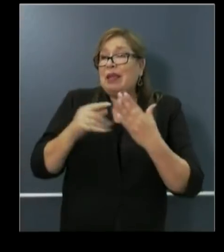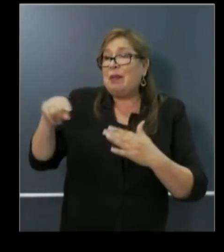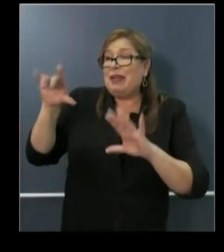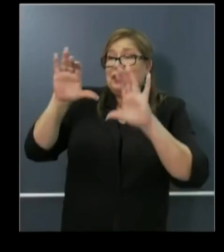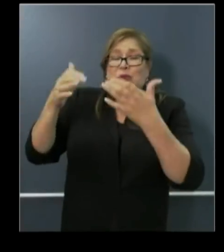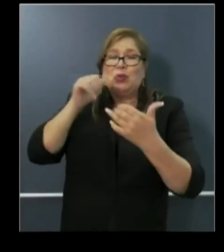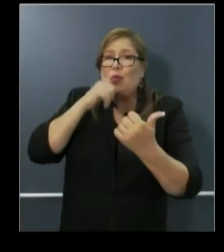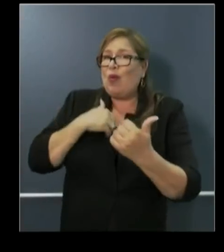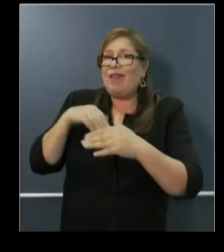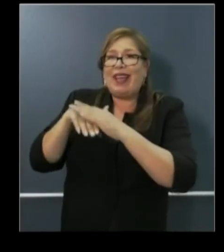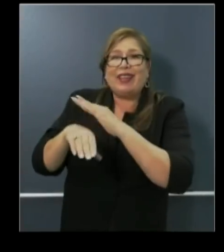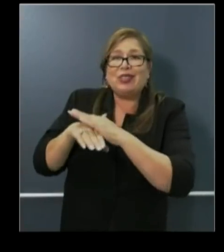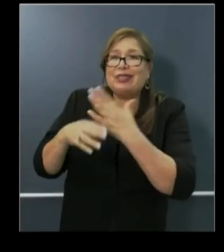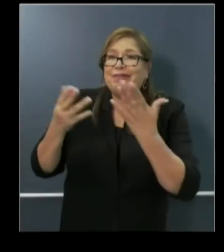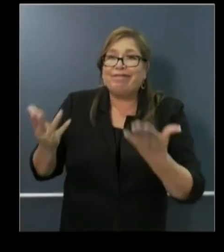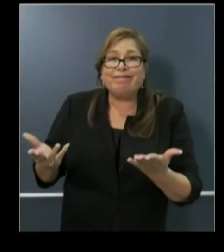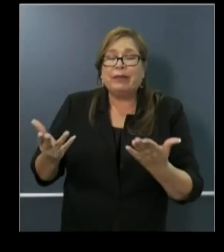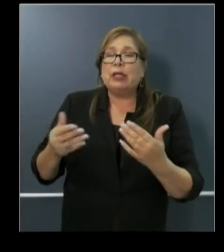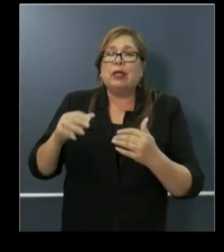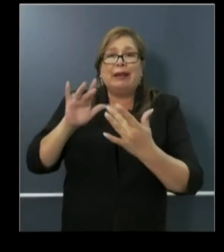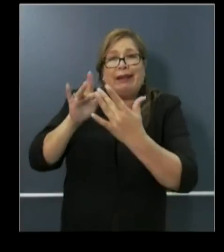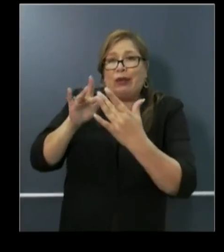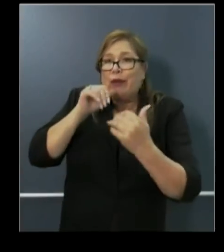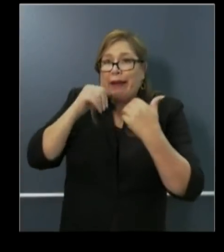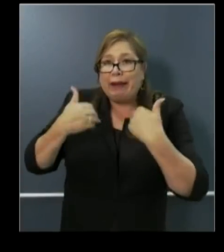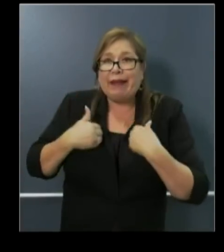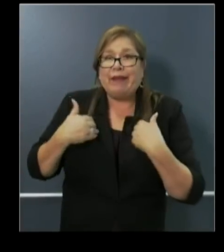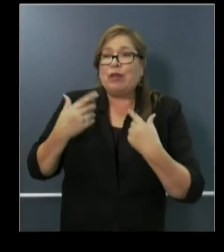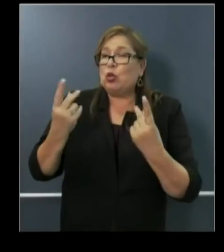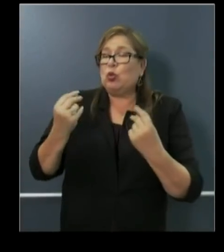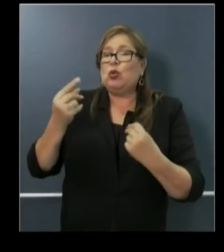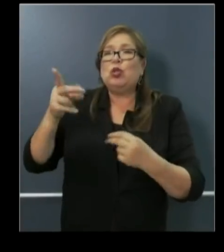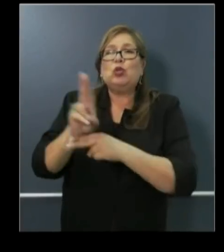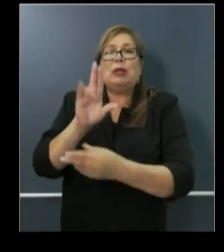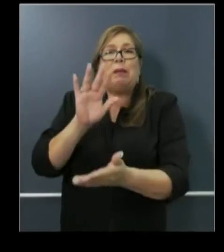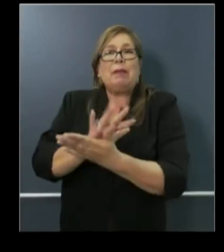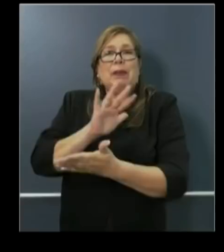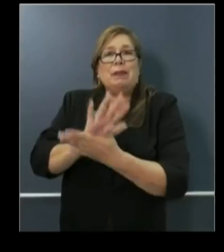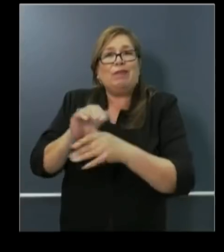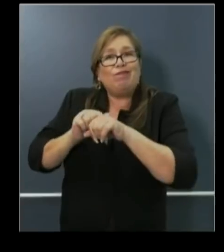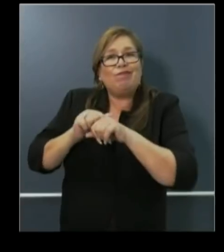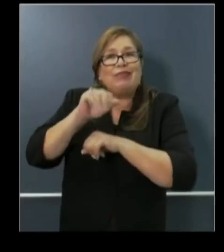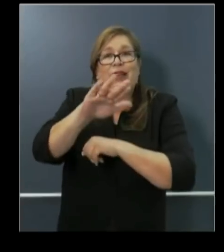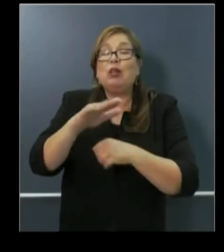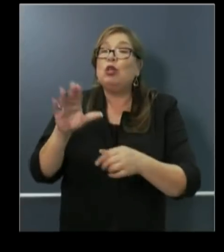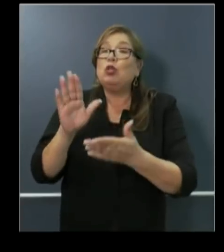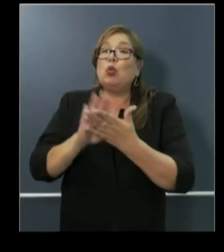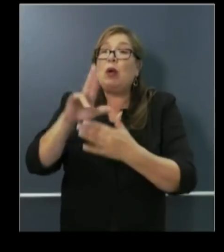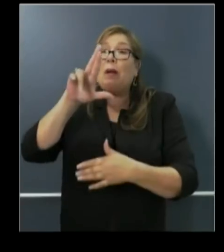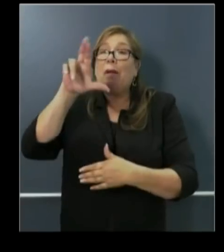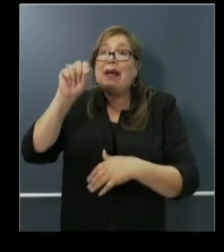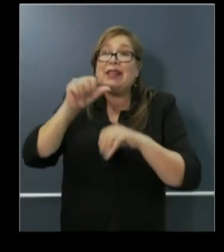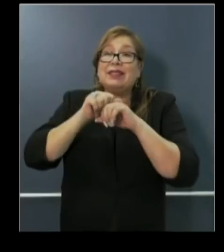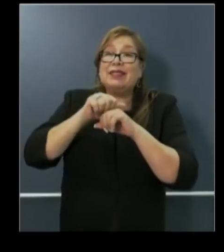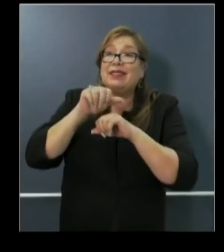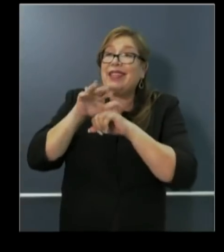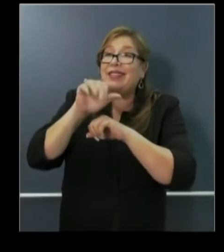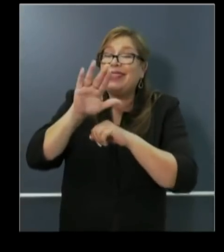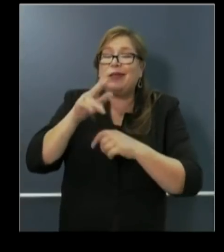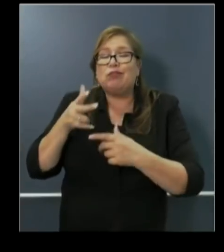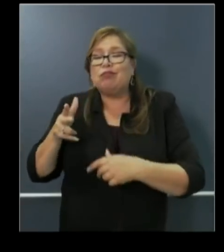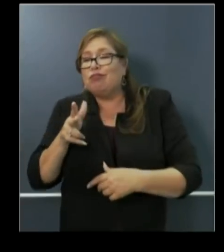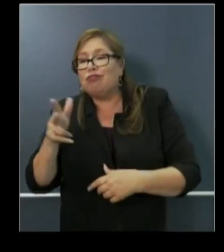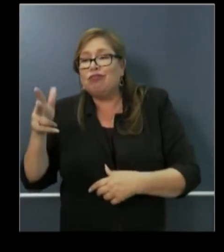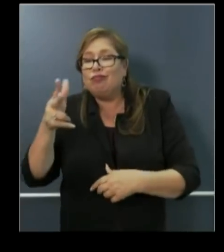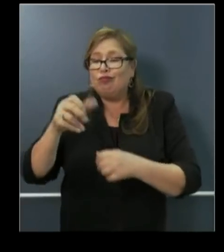using hard copy packets for students, sending them out by school buses, collecting them back. People have been